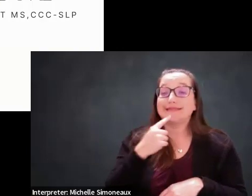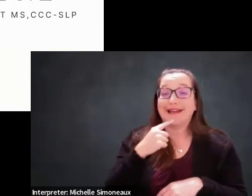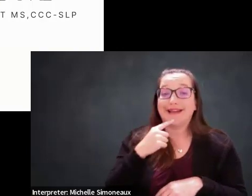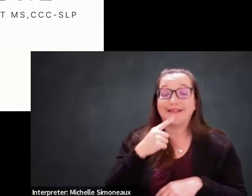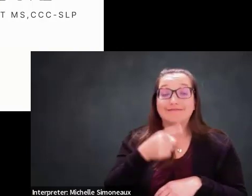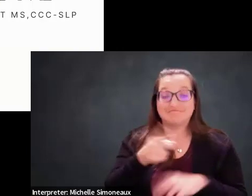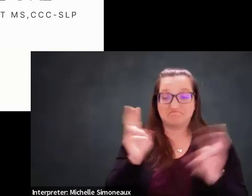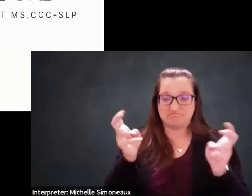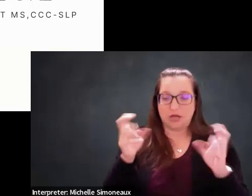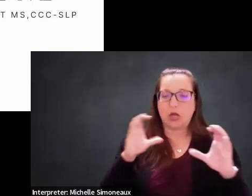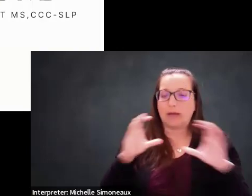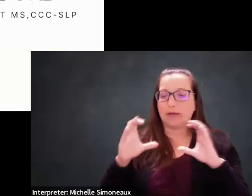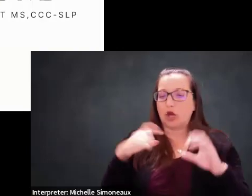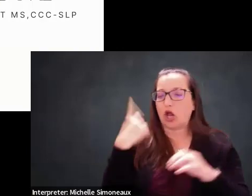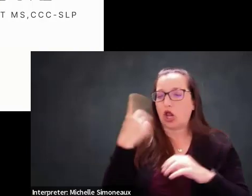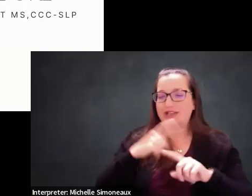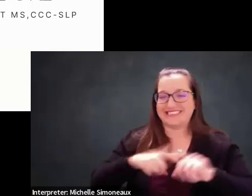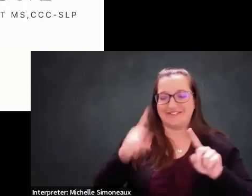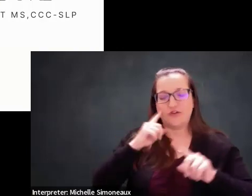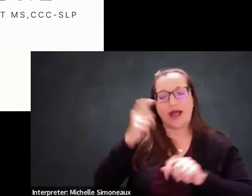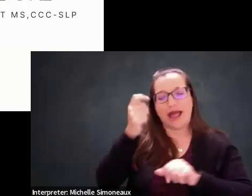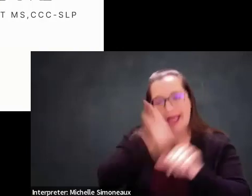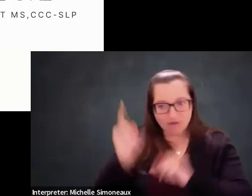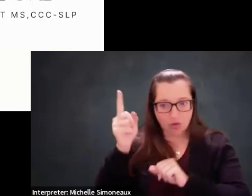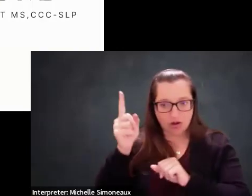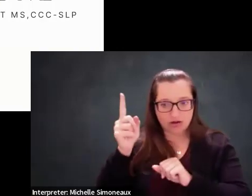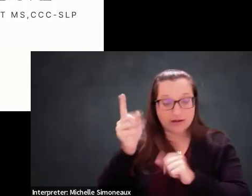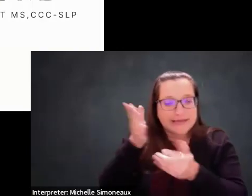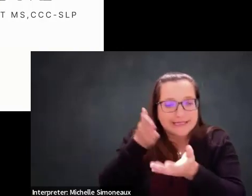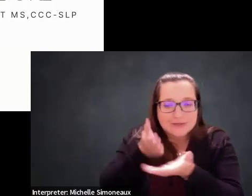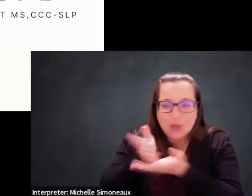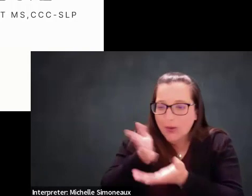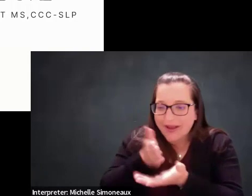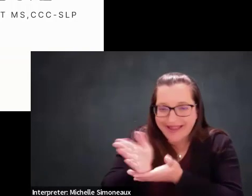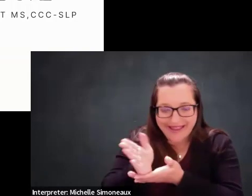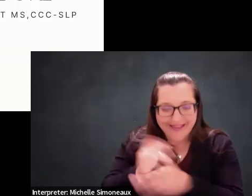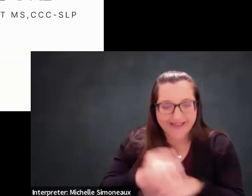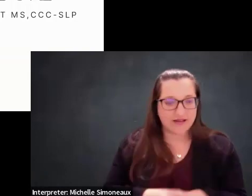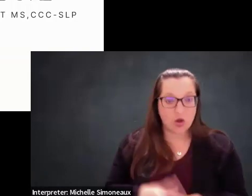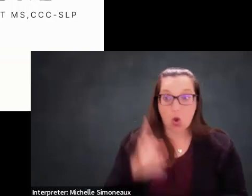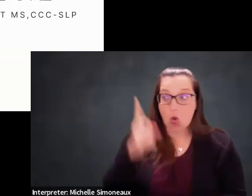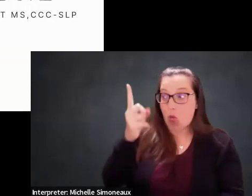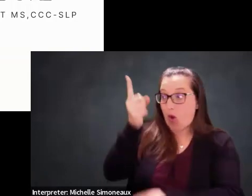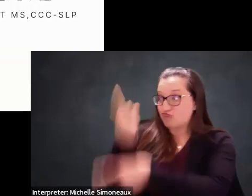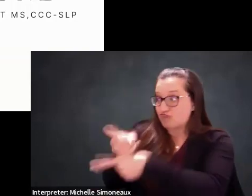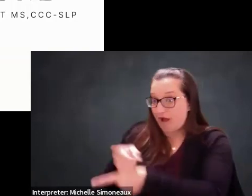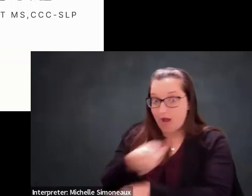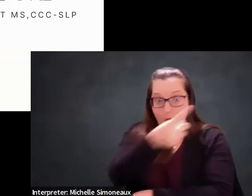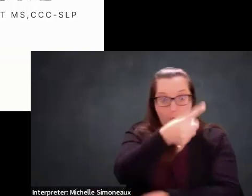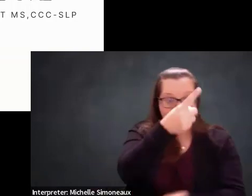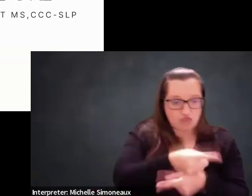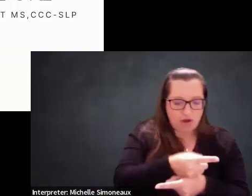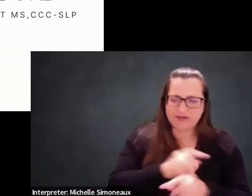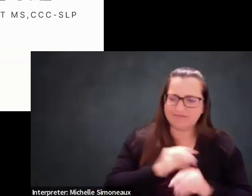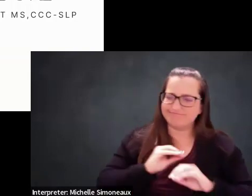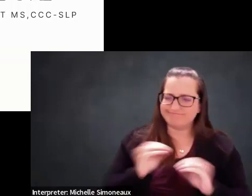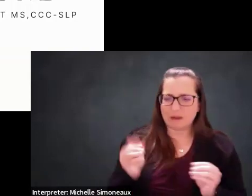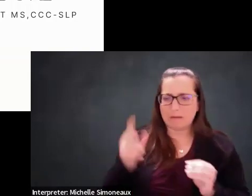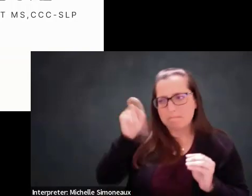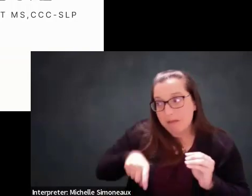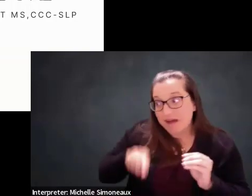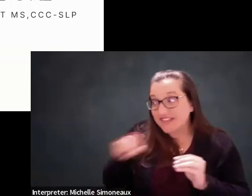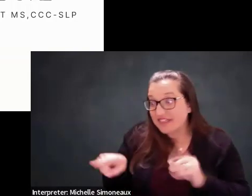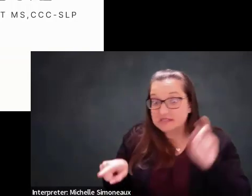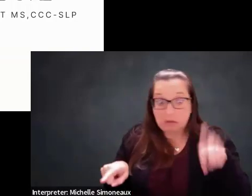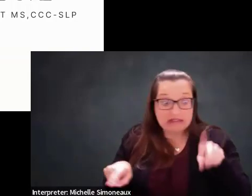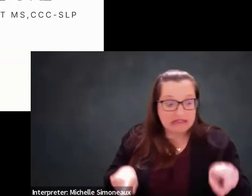everyone and that is okay. That there is not going to be one right way that they're, you we should never look at it. They have to communicate this way. It's how the